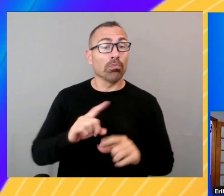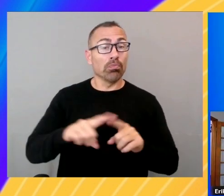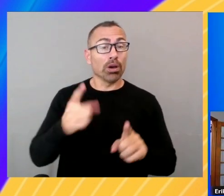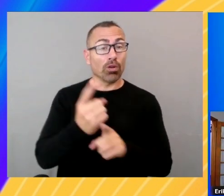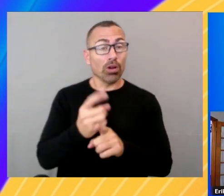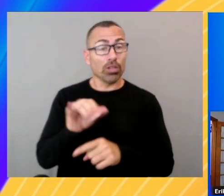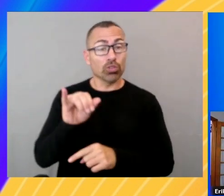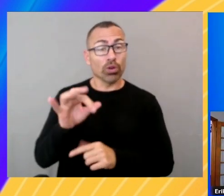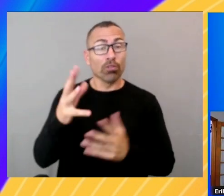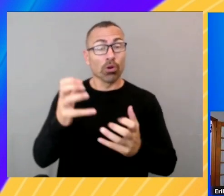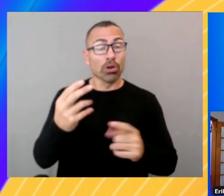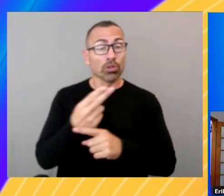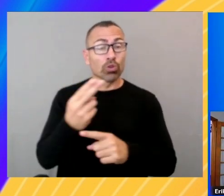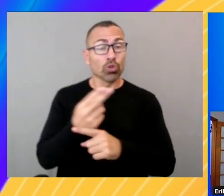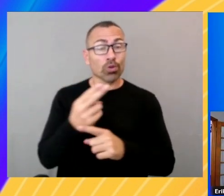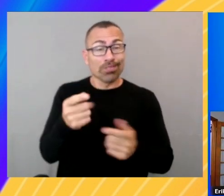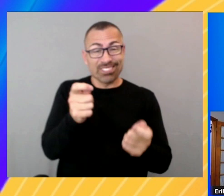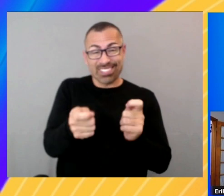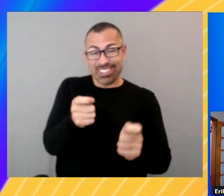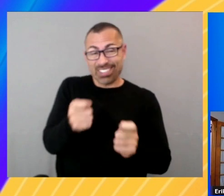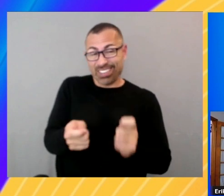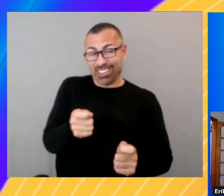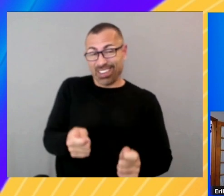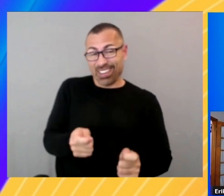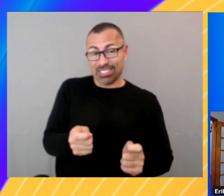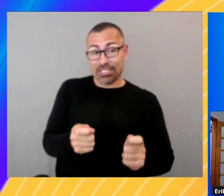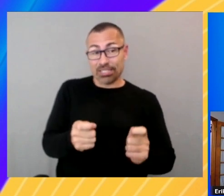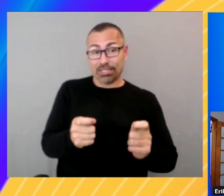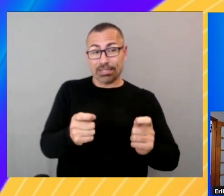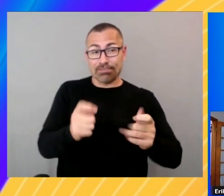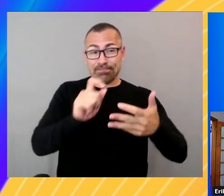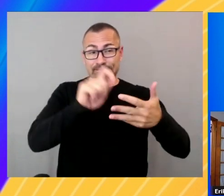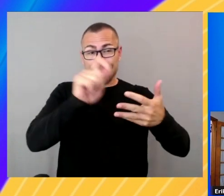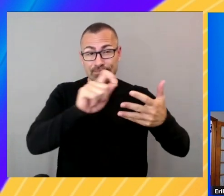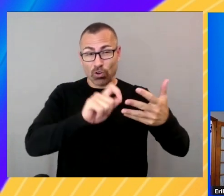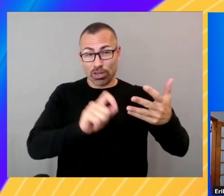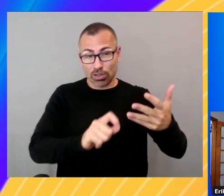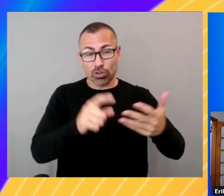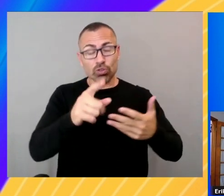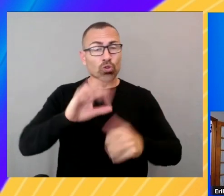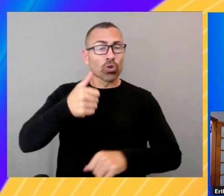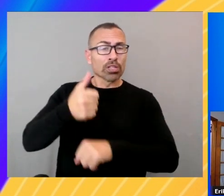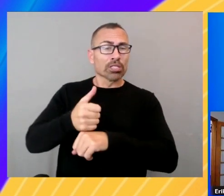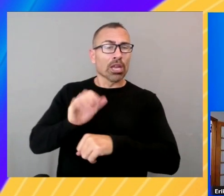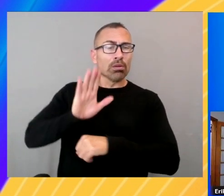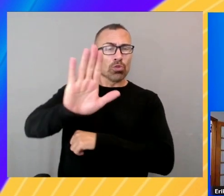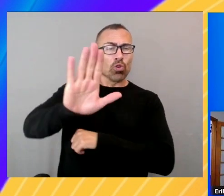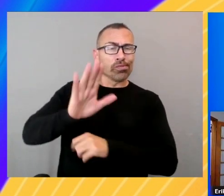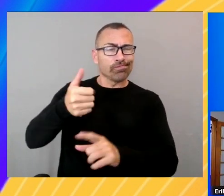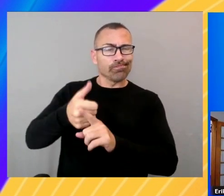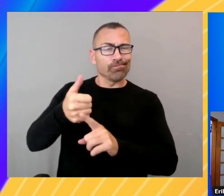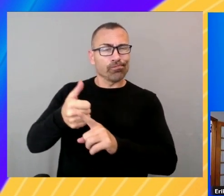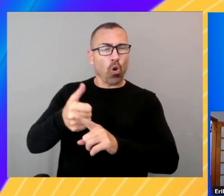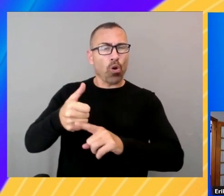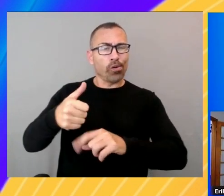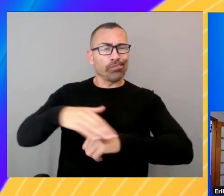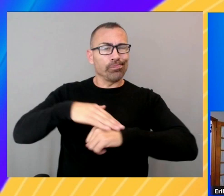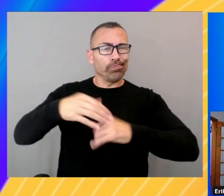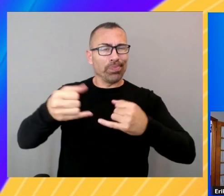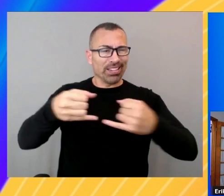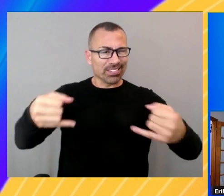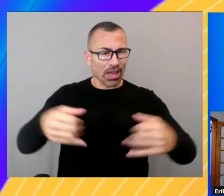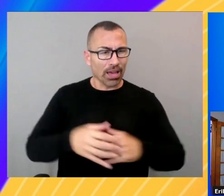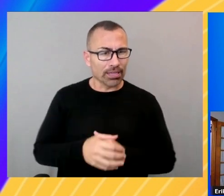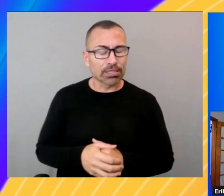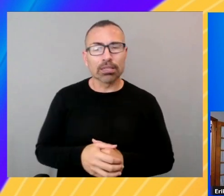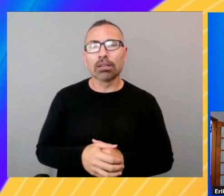criteria, we can provide those custom baselines that you create as well. So in here, I'll just create or I'll select 2 of